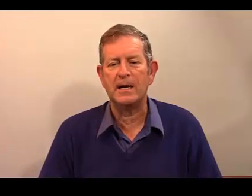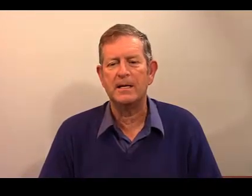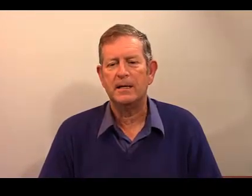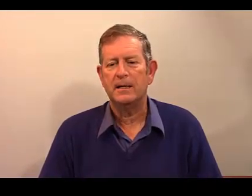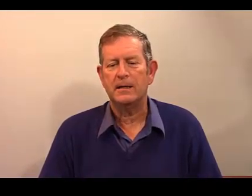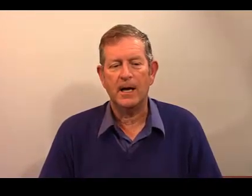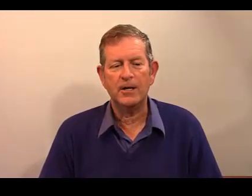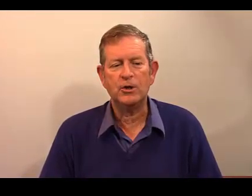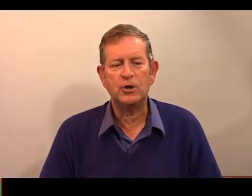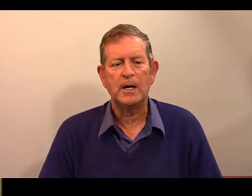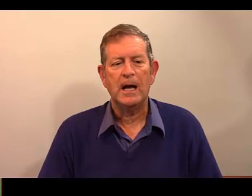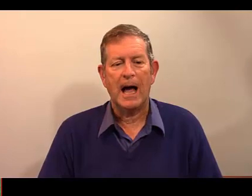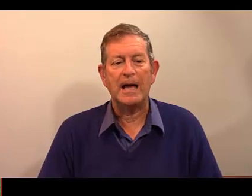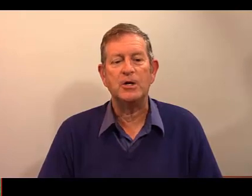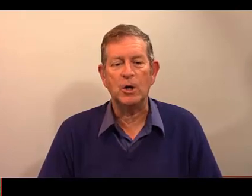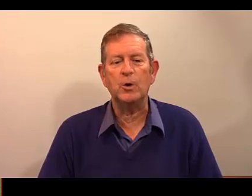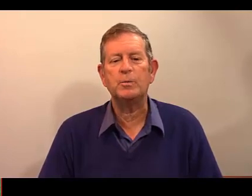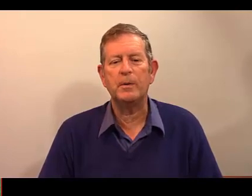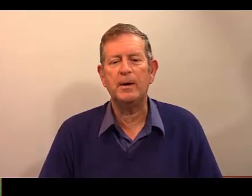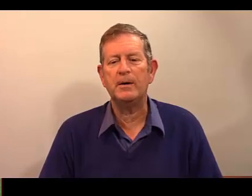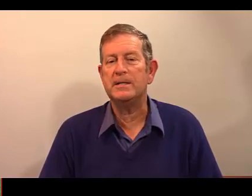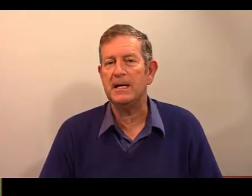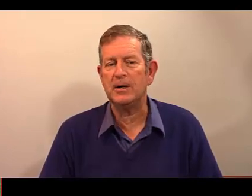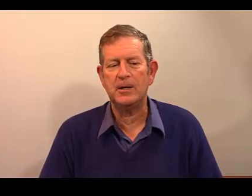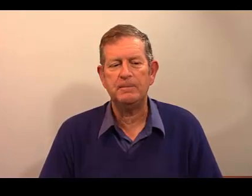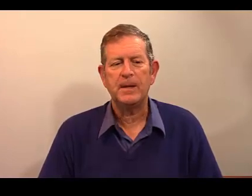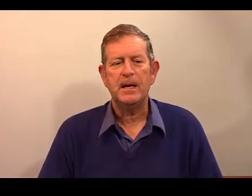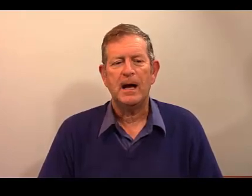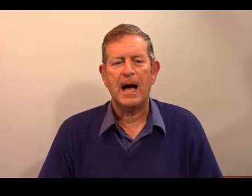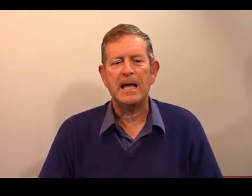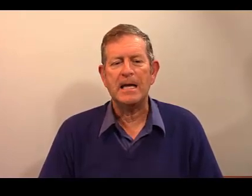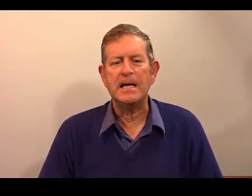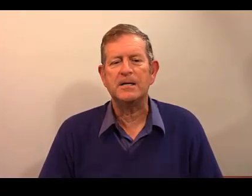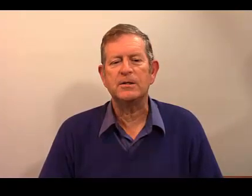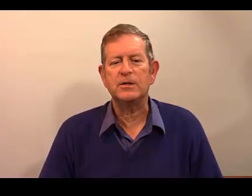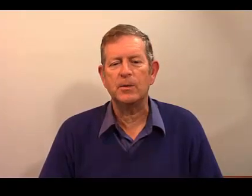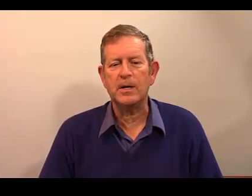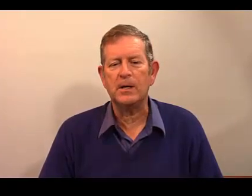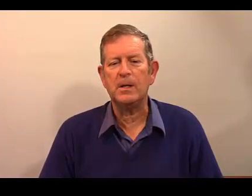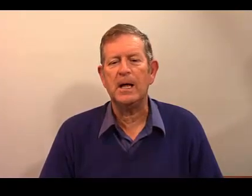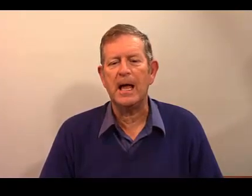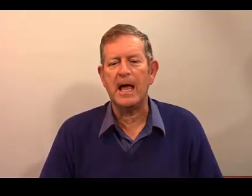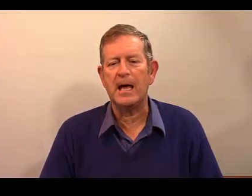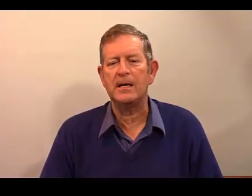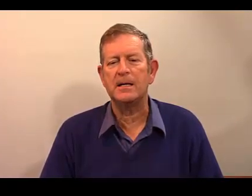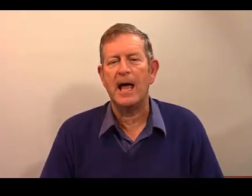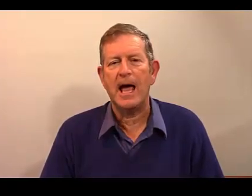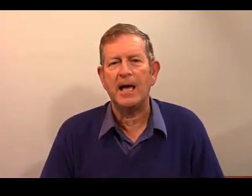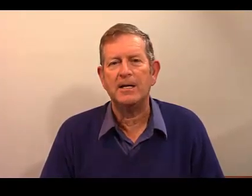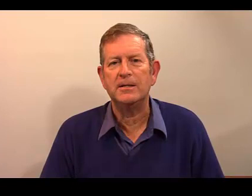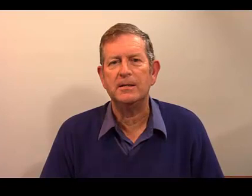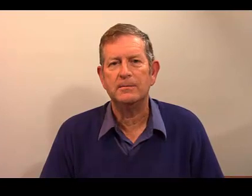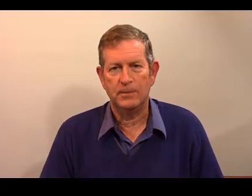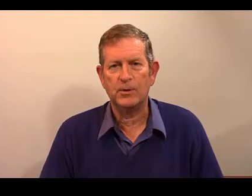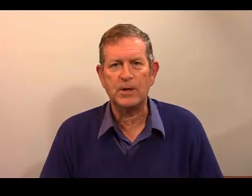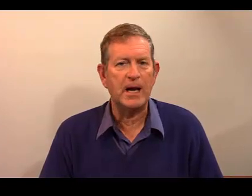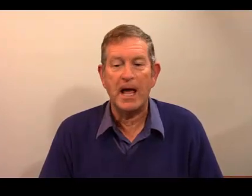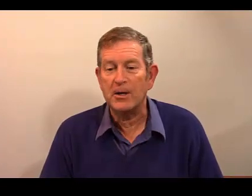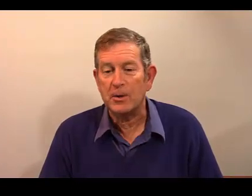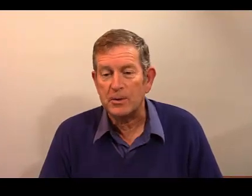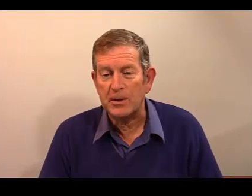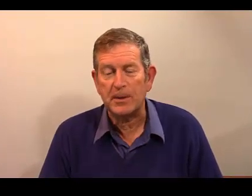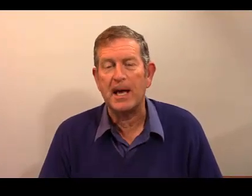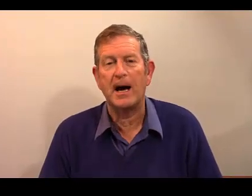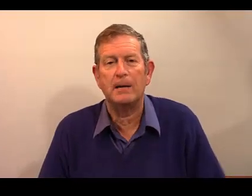breakfast and lunch. I don't prepare dinner. I eat cereal and eggs. You